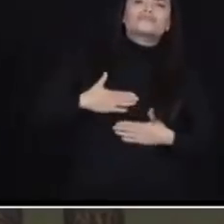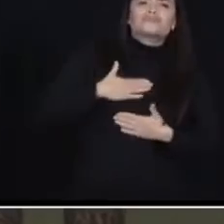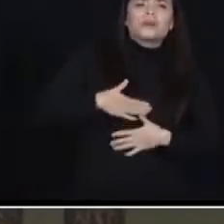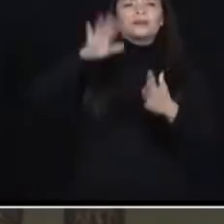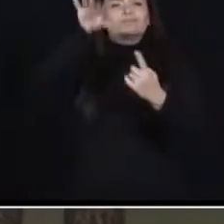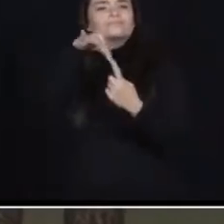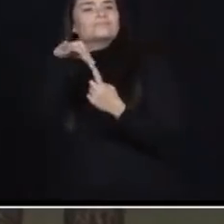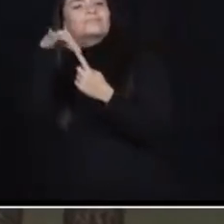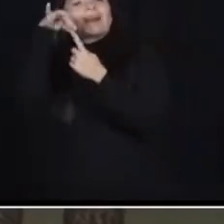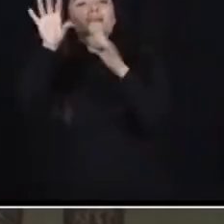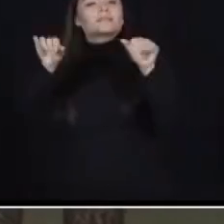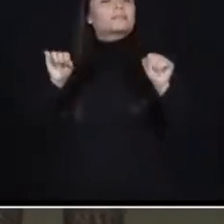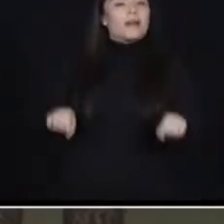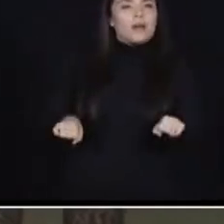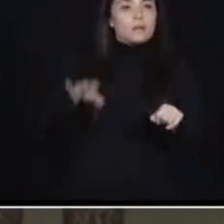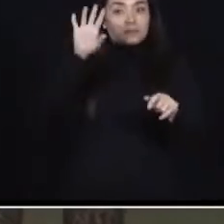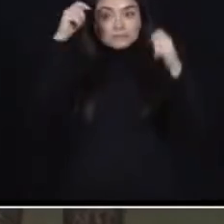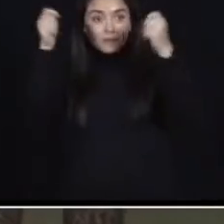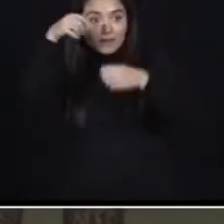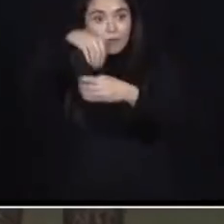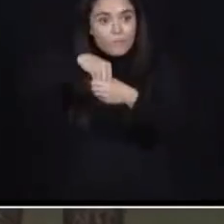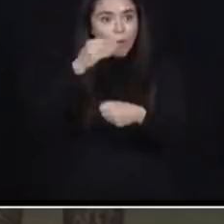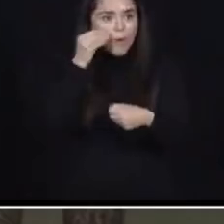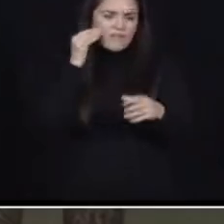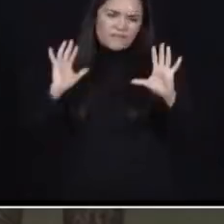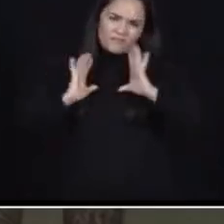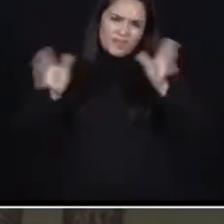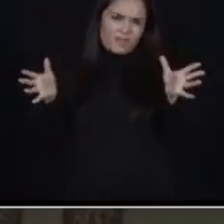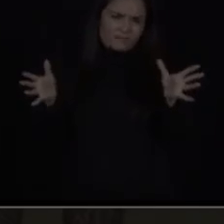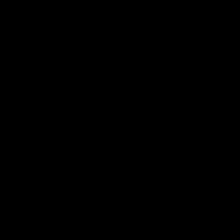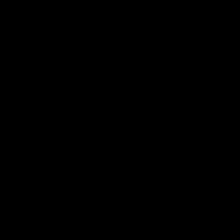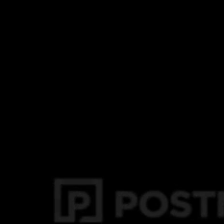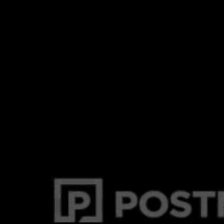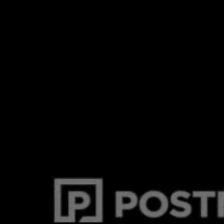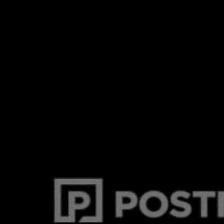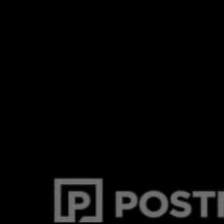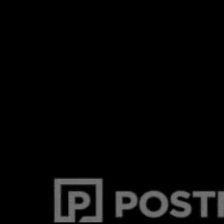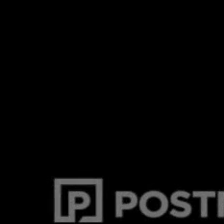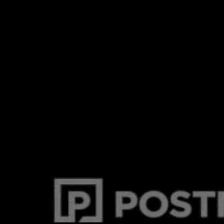connect with family and friends virtually, and please be safe.